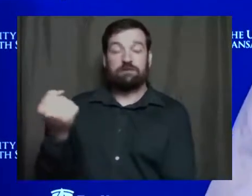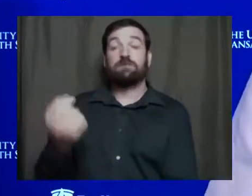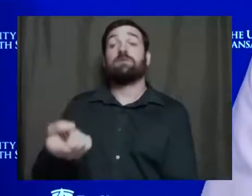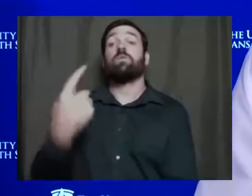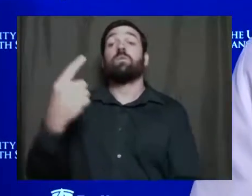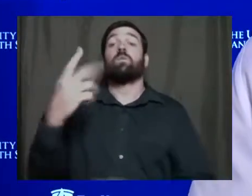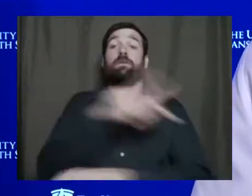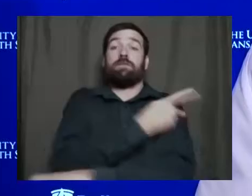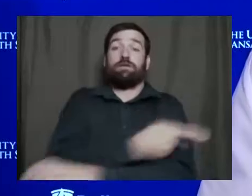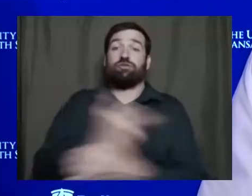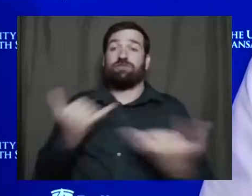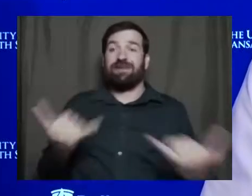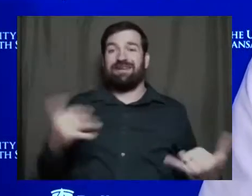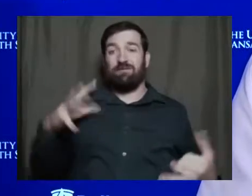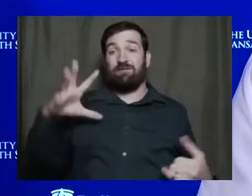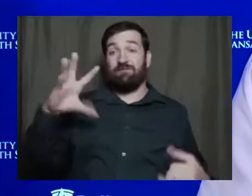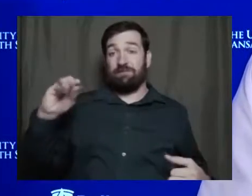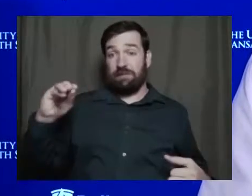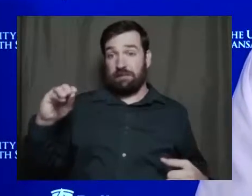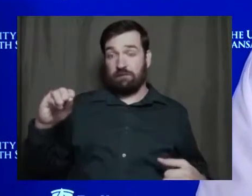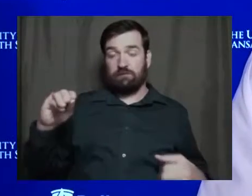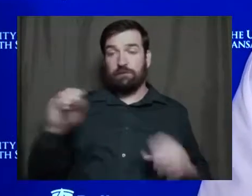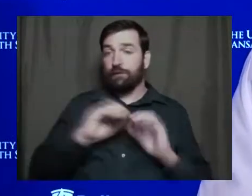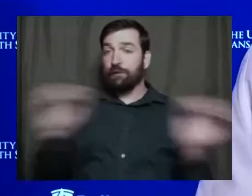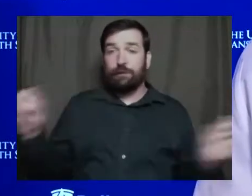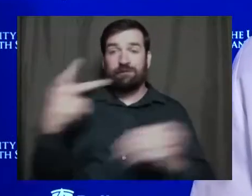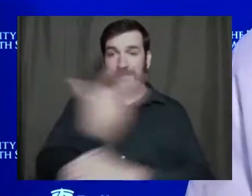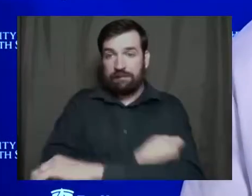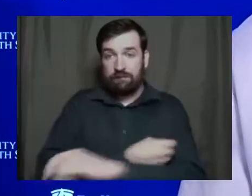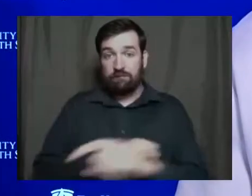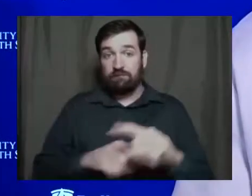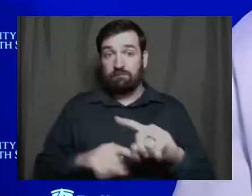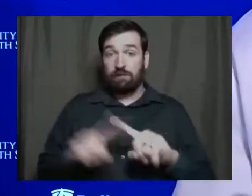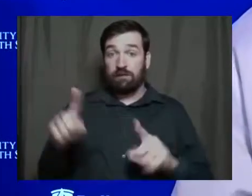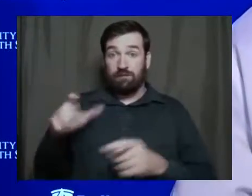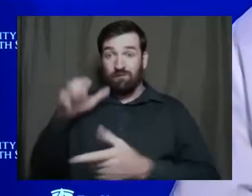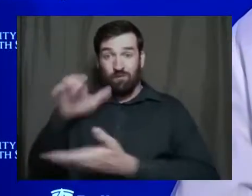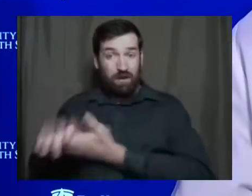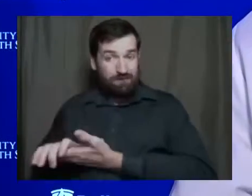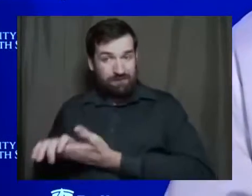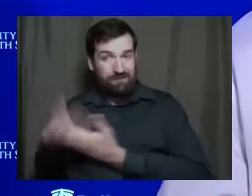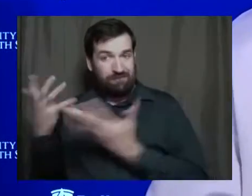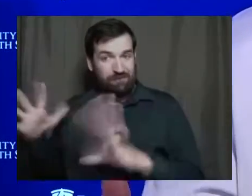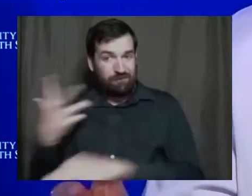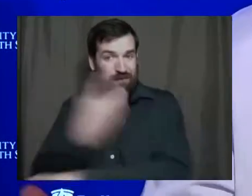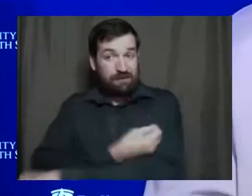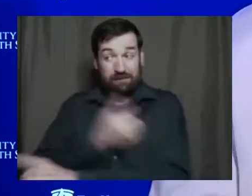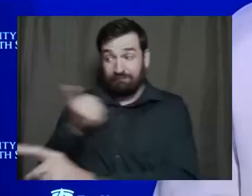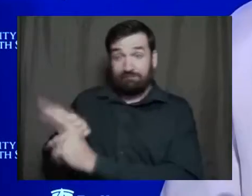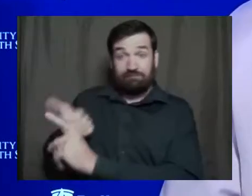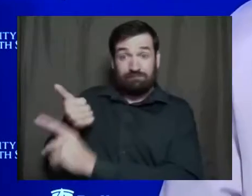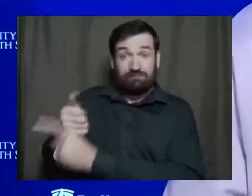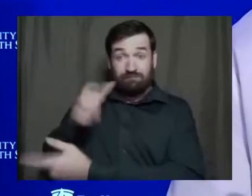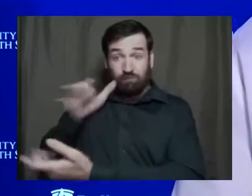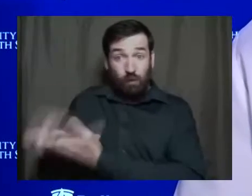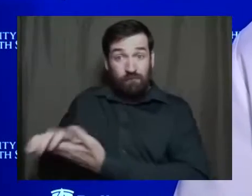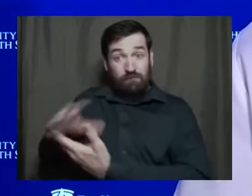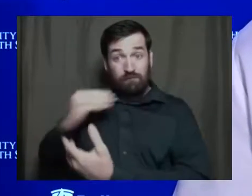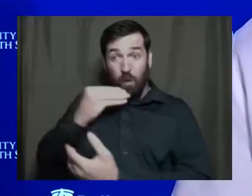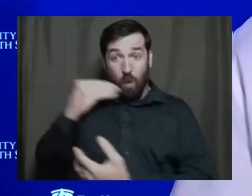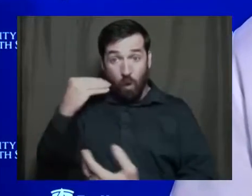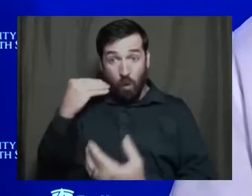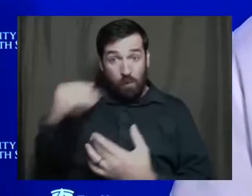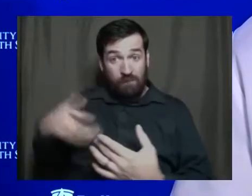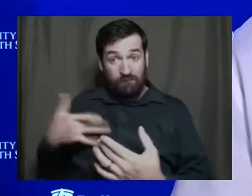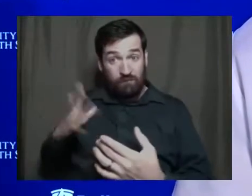50, wasn't vaccinated, but the wife was vaccinated, and she's home and feeling good, and this person has been in the hospital